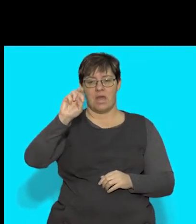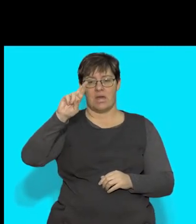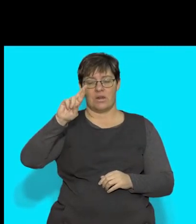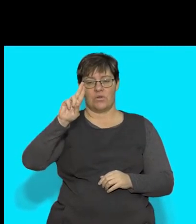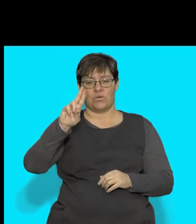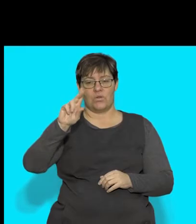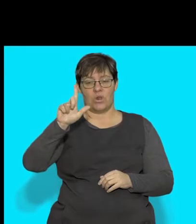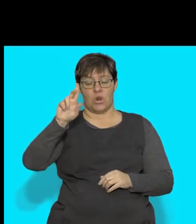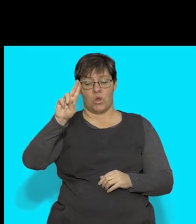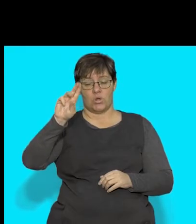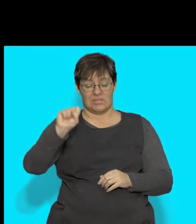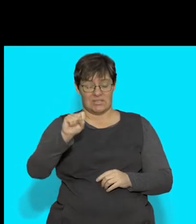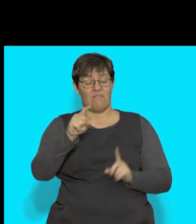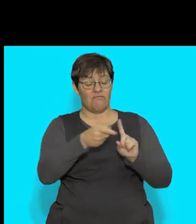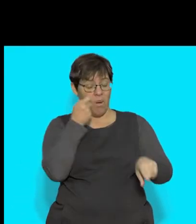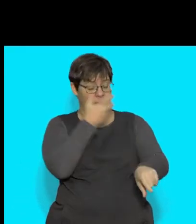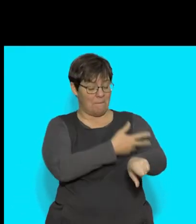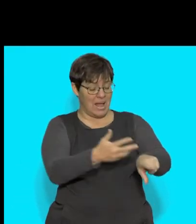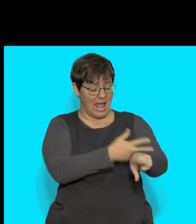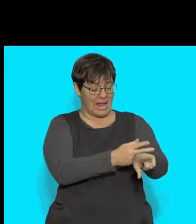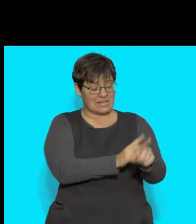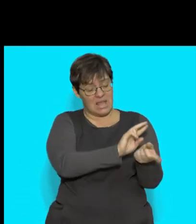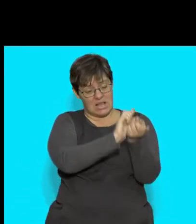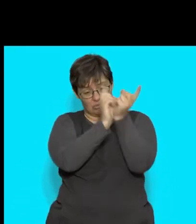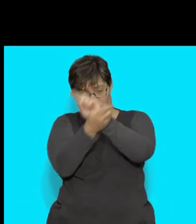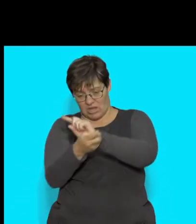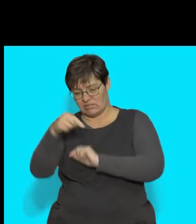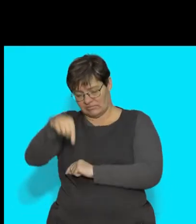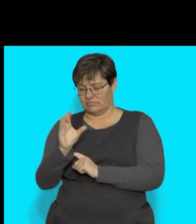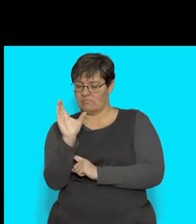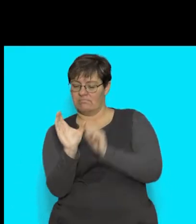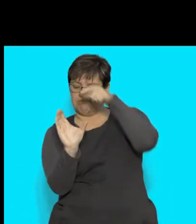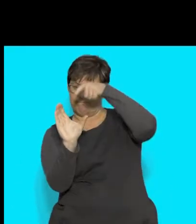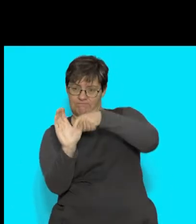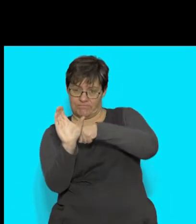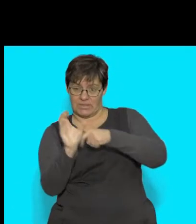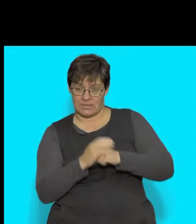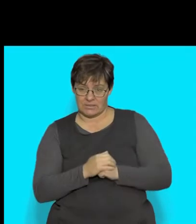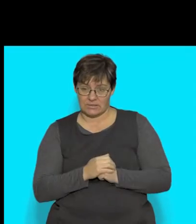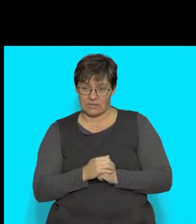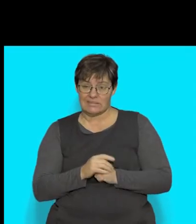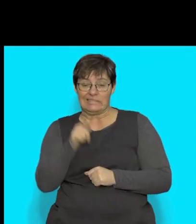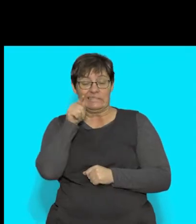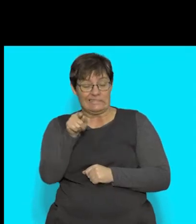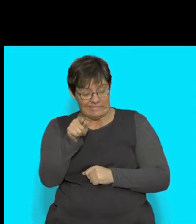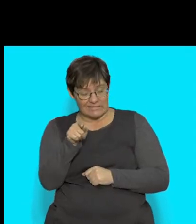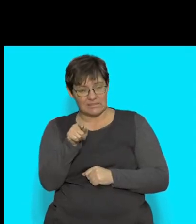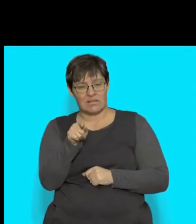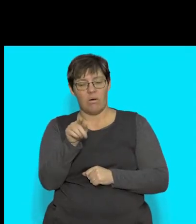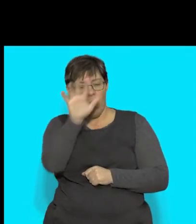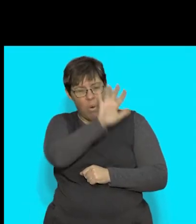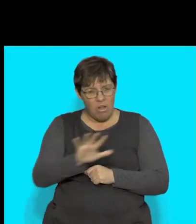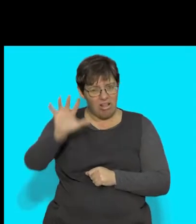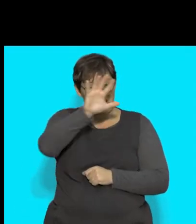because it's glomerular filtration. They're going to move out of the blood, and they are going to move into the